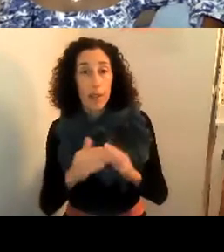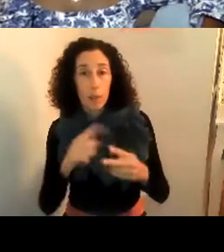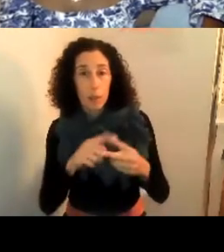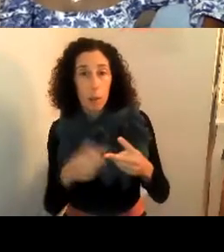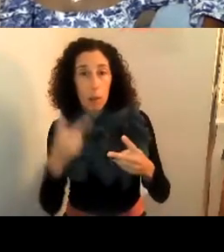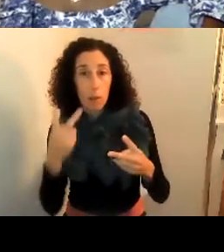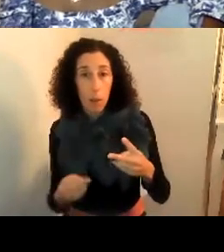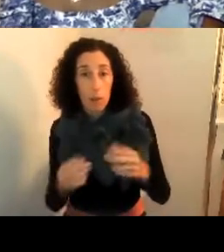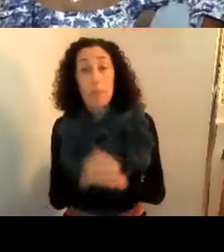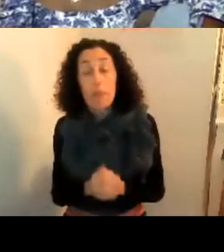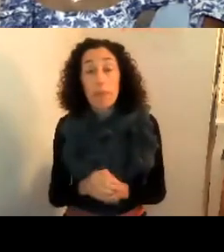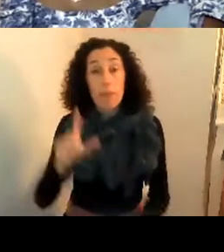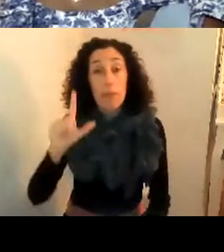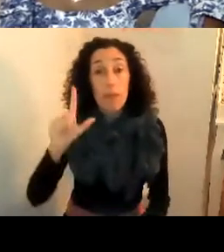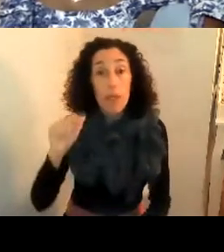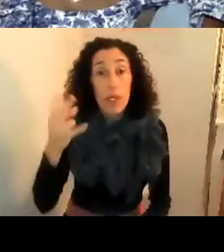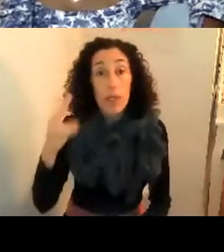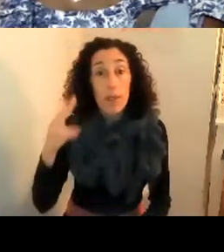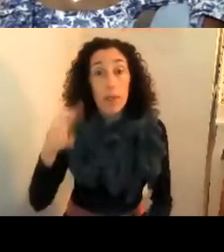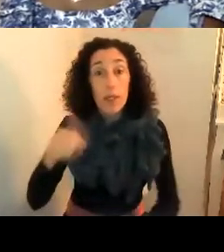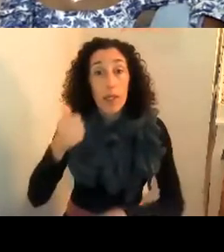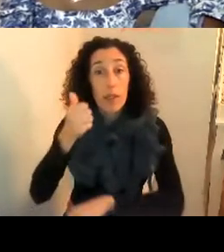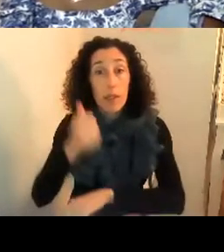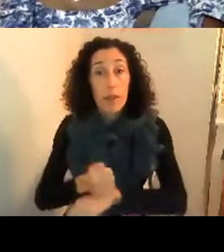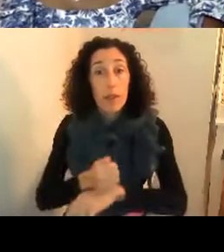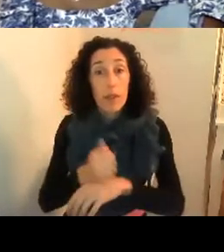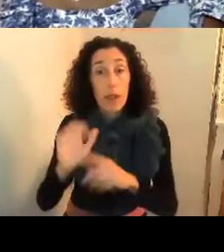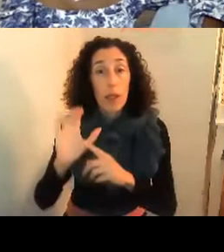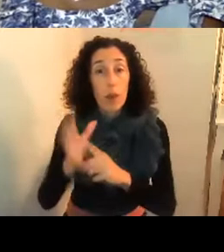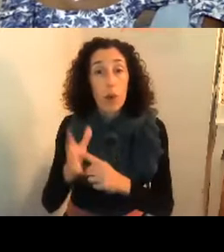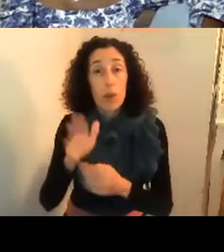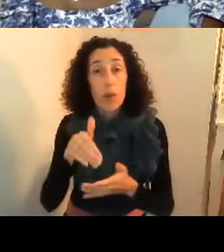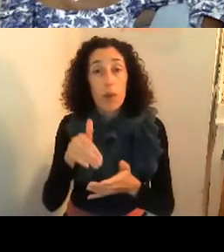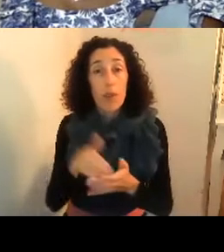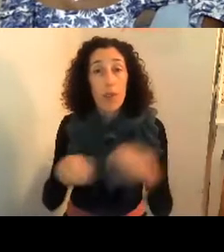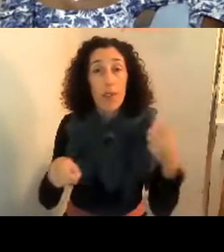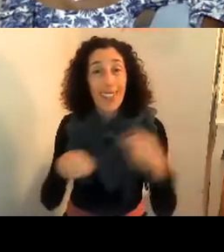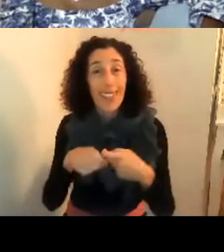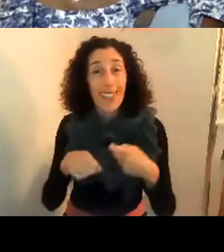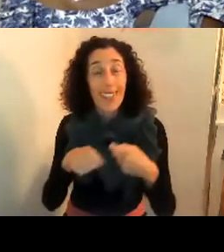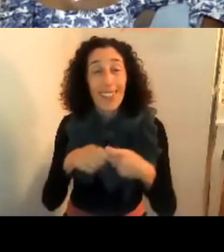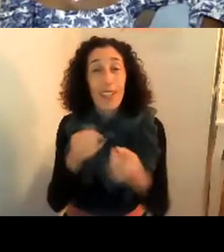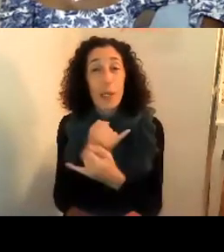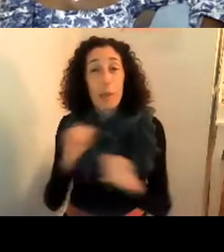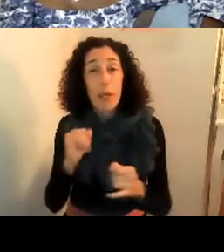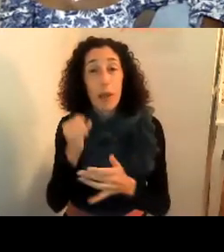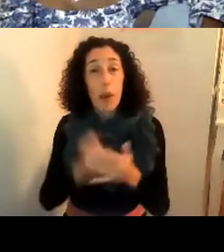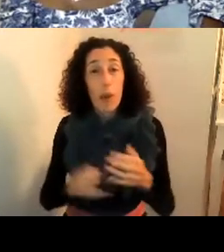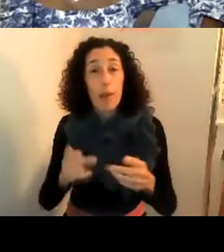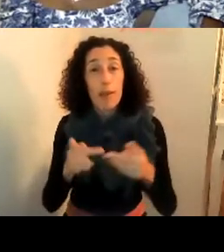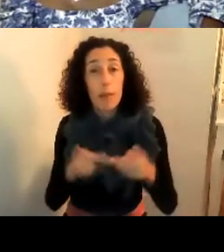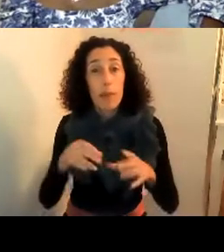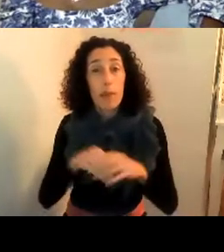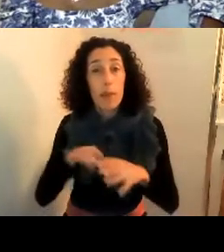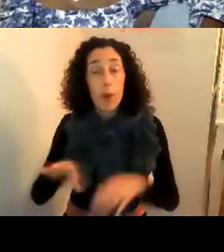2017, she founded Publica Espacio Cultural, an independent art space in her hometown that aims